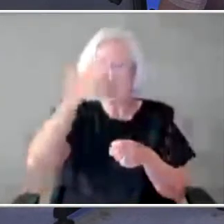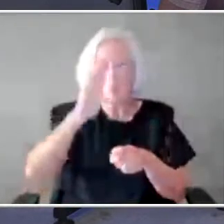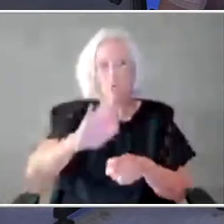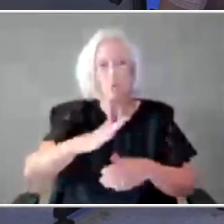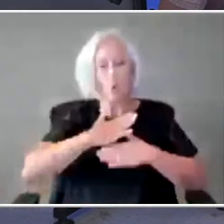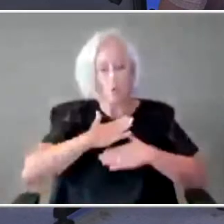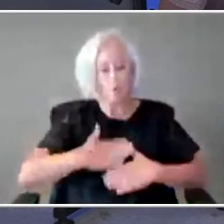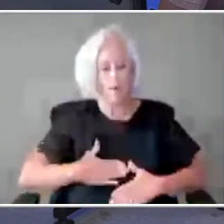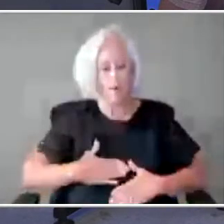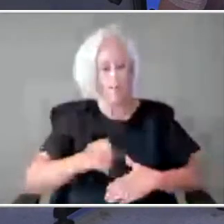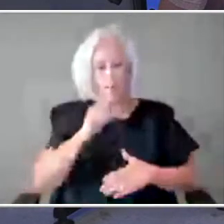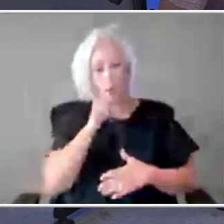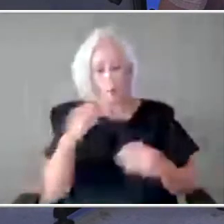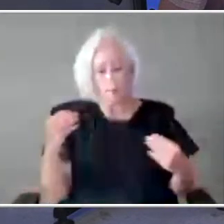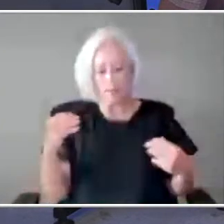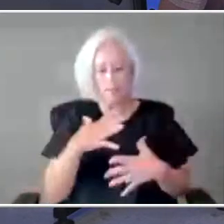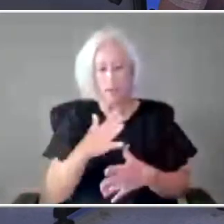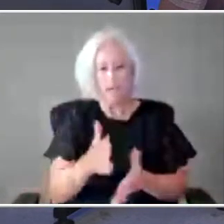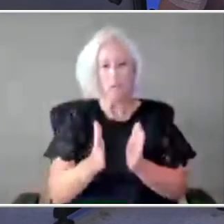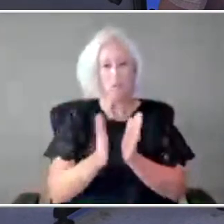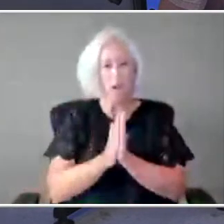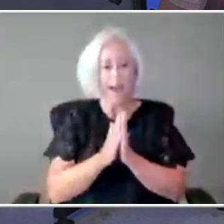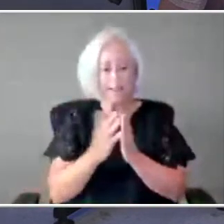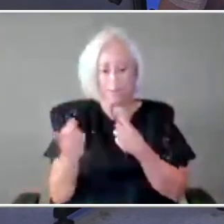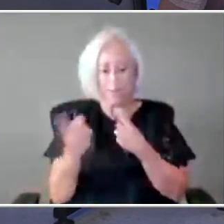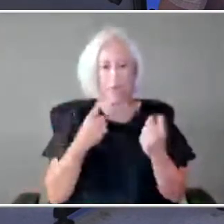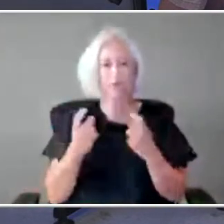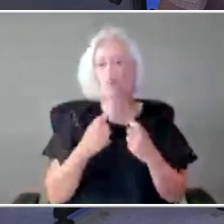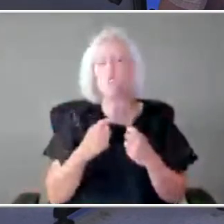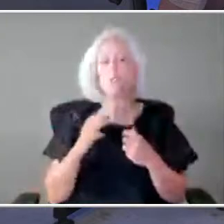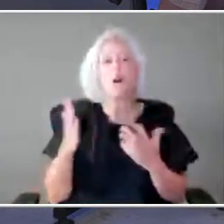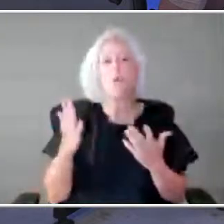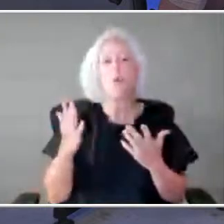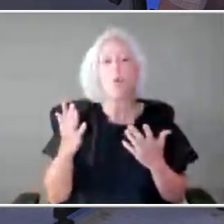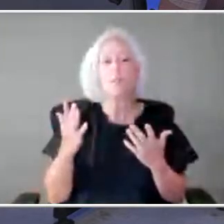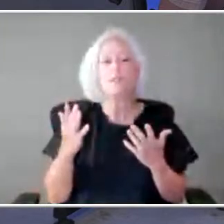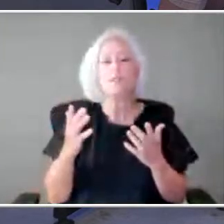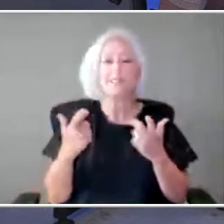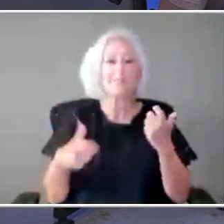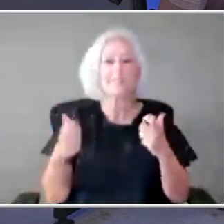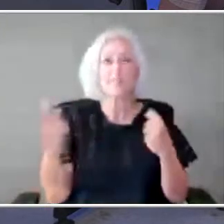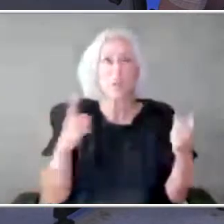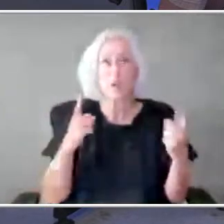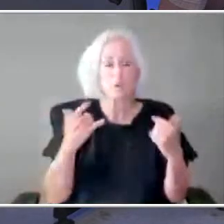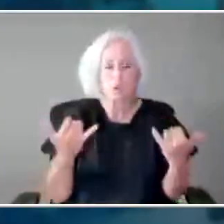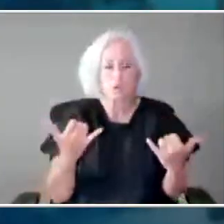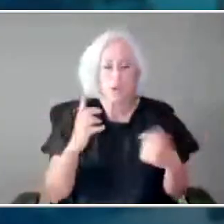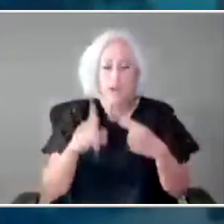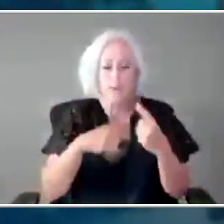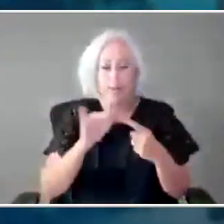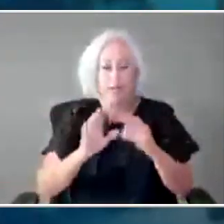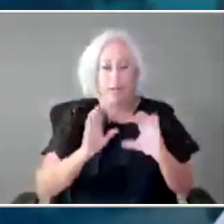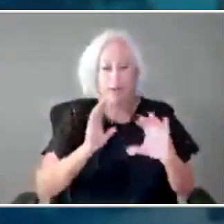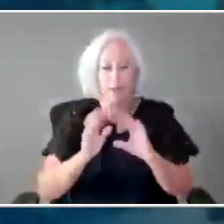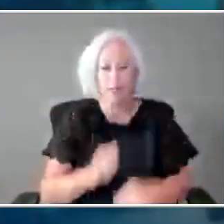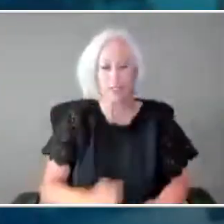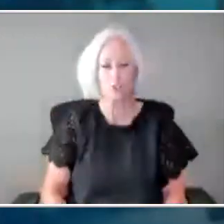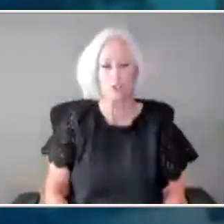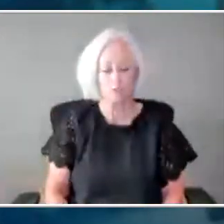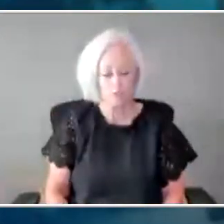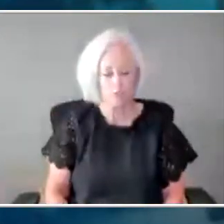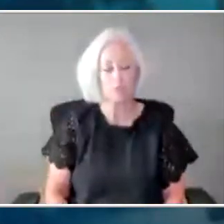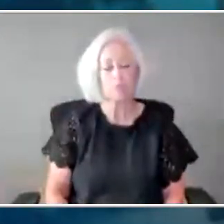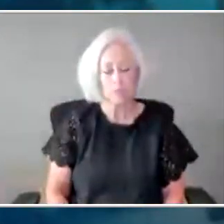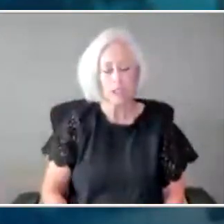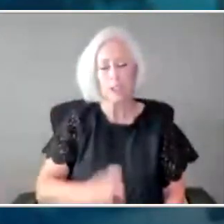to ask questions and get second opinions. Doctor, what's the big takeaway from this conversation? You know, I think that feeling comfortable with your medical team